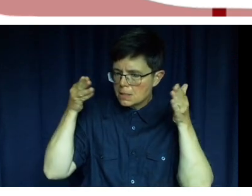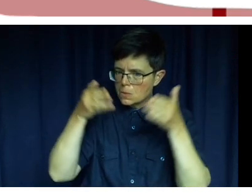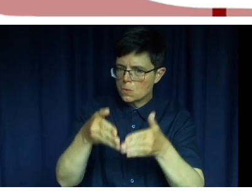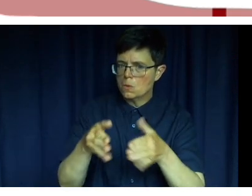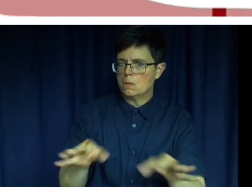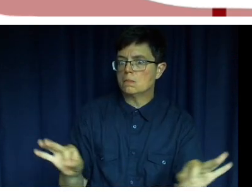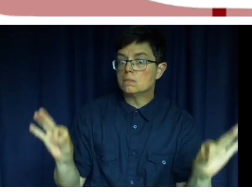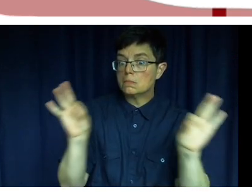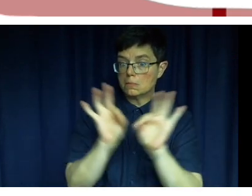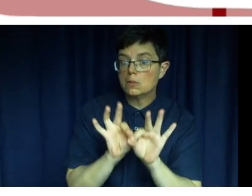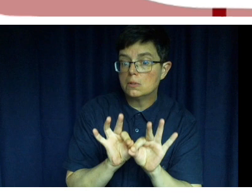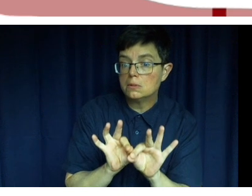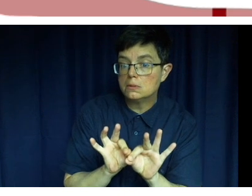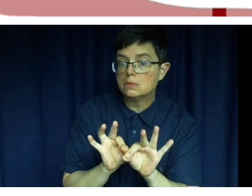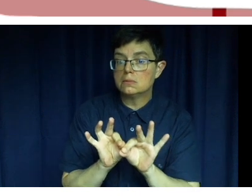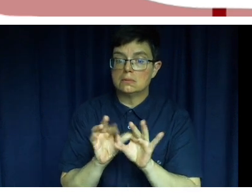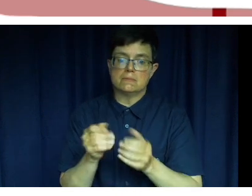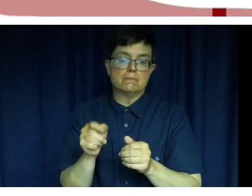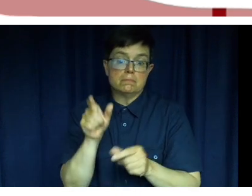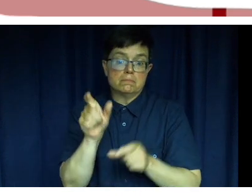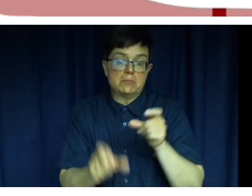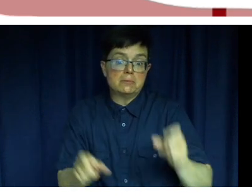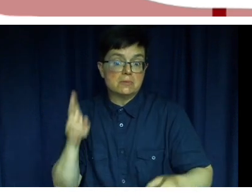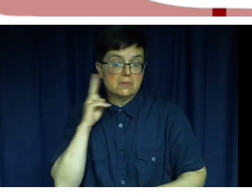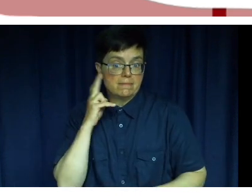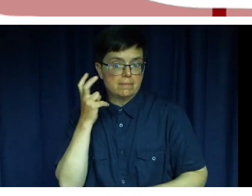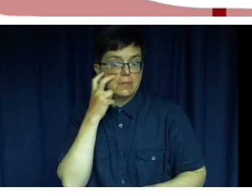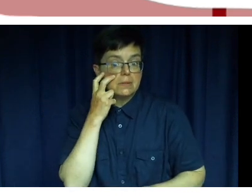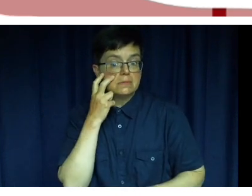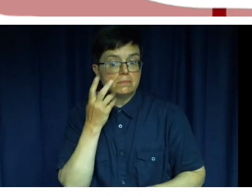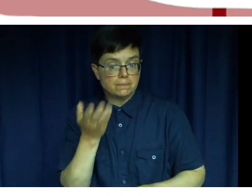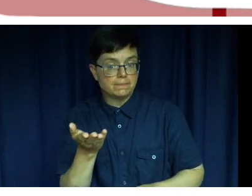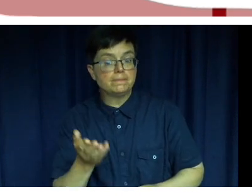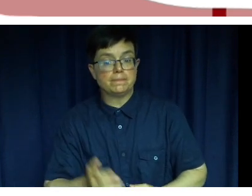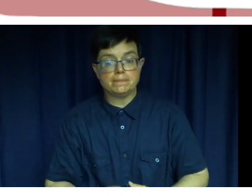individuals living with deafblindness are concerned.